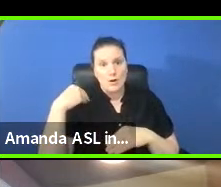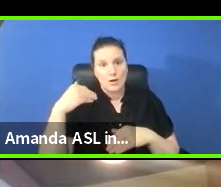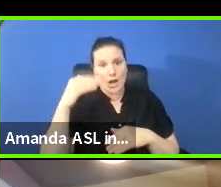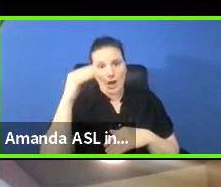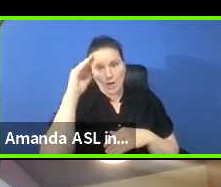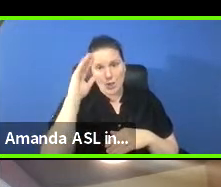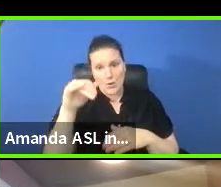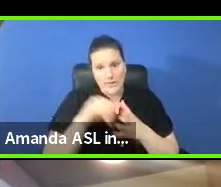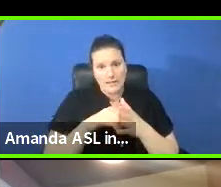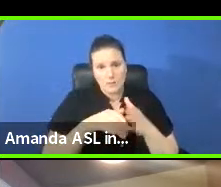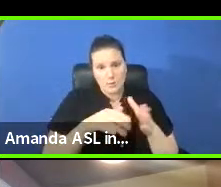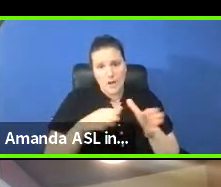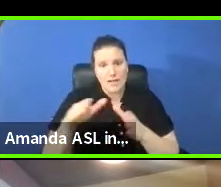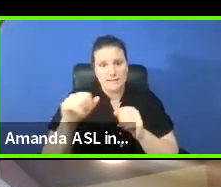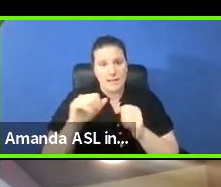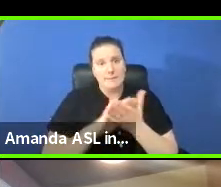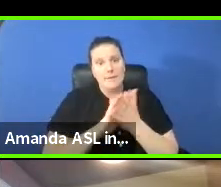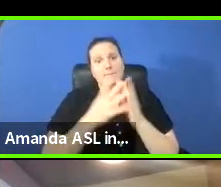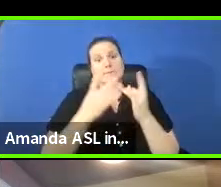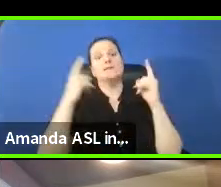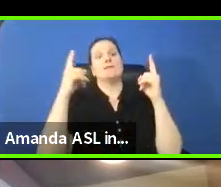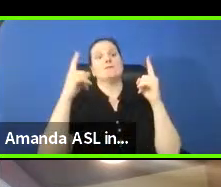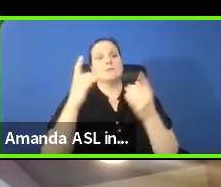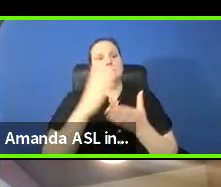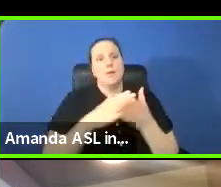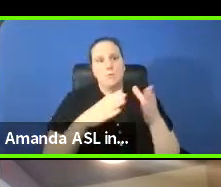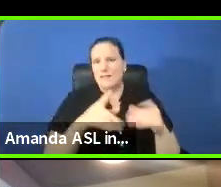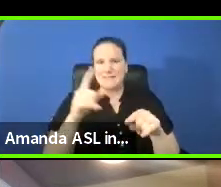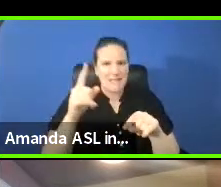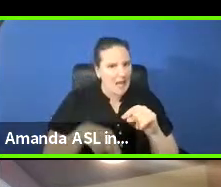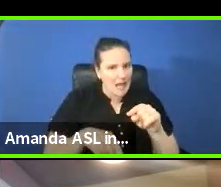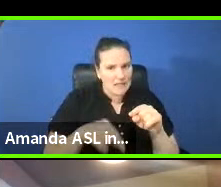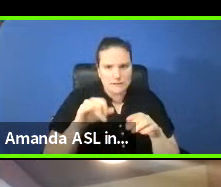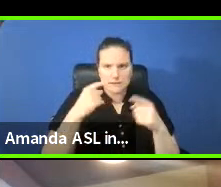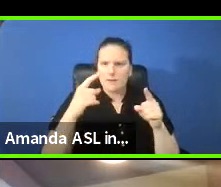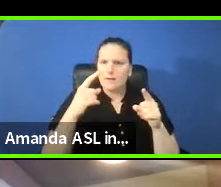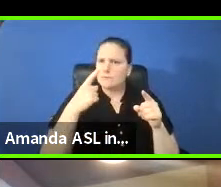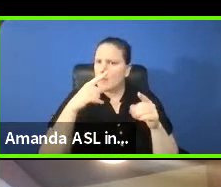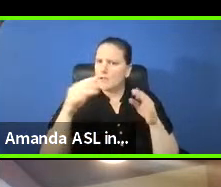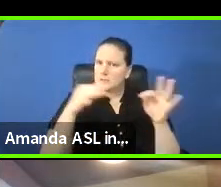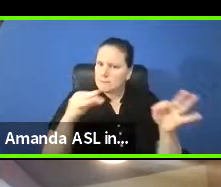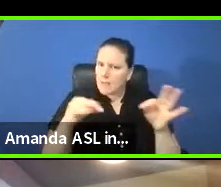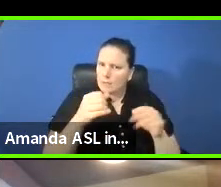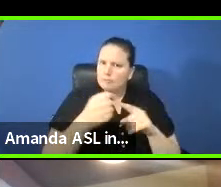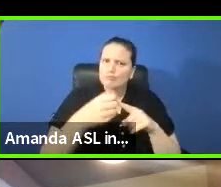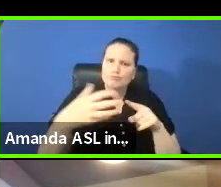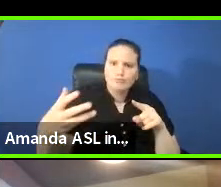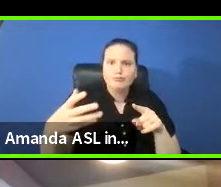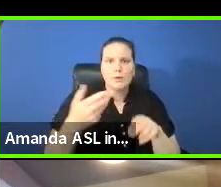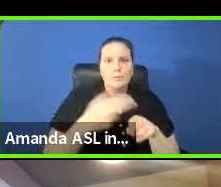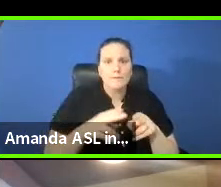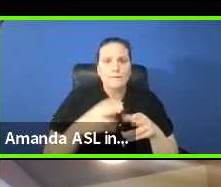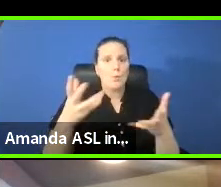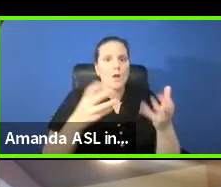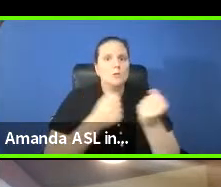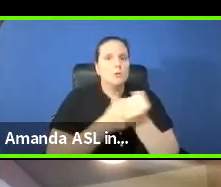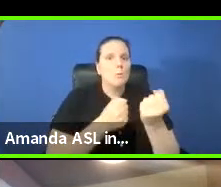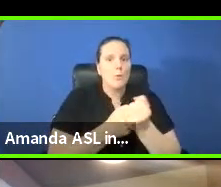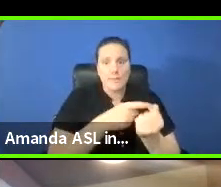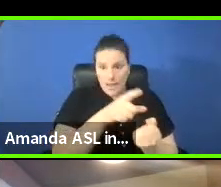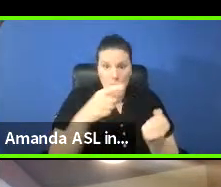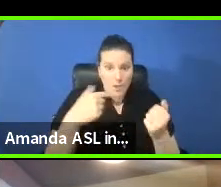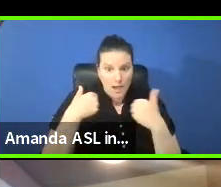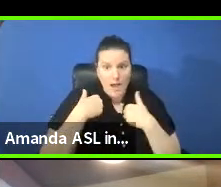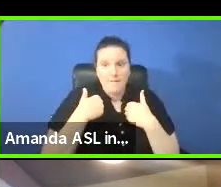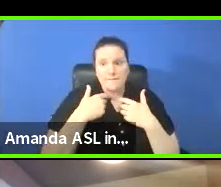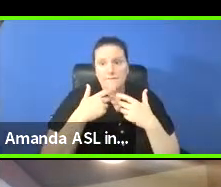that there are ways that they can be successful and ways that they can't be. And so I'm just curious if you can explain, like, just briefly, what kind of supports that they will have